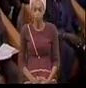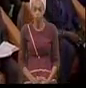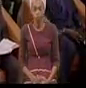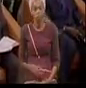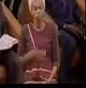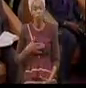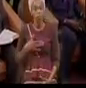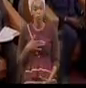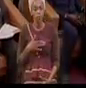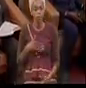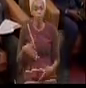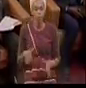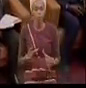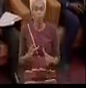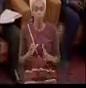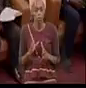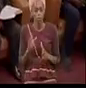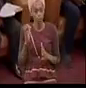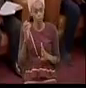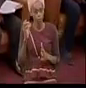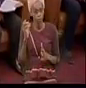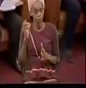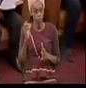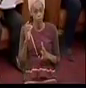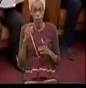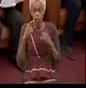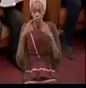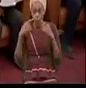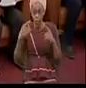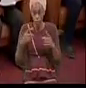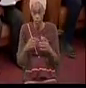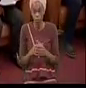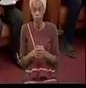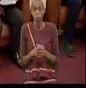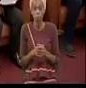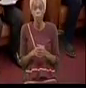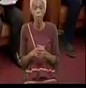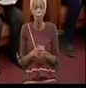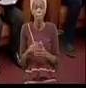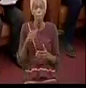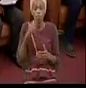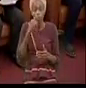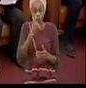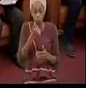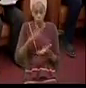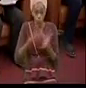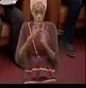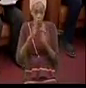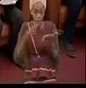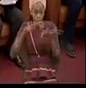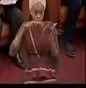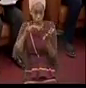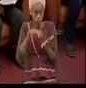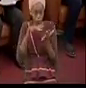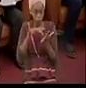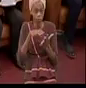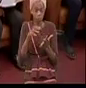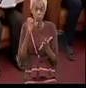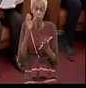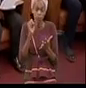For the Bible study tomorrow, Suru Lady will be joining Old Bagada for the Bible study here